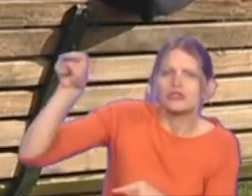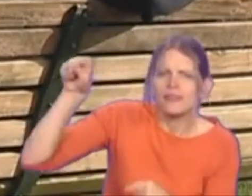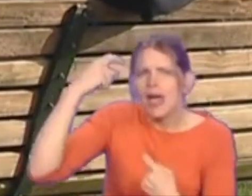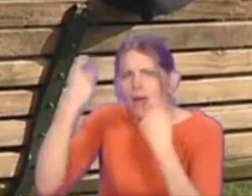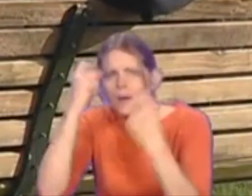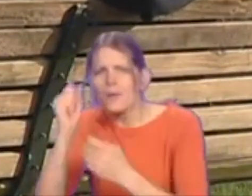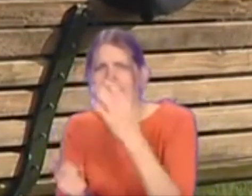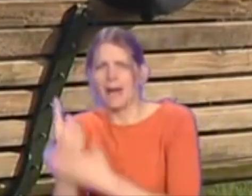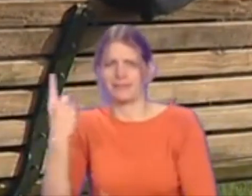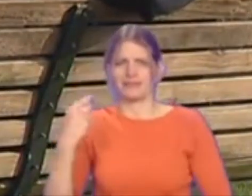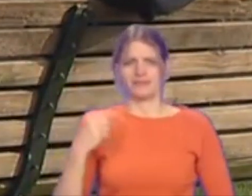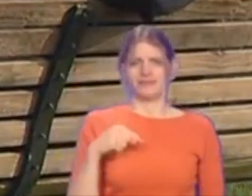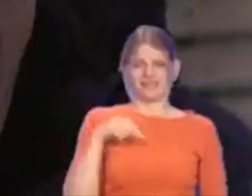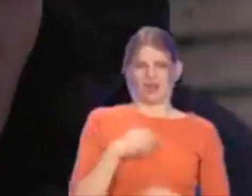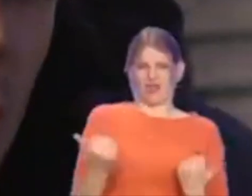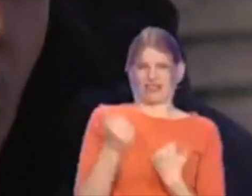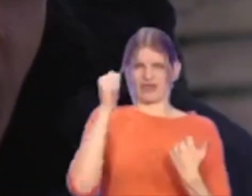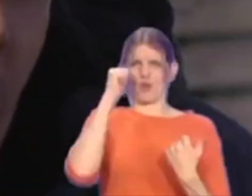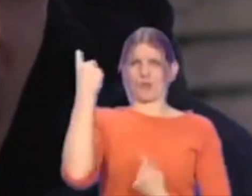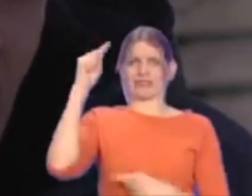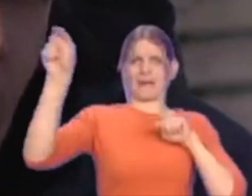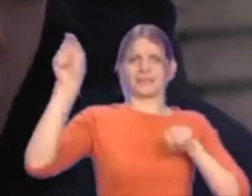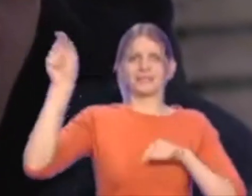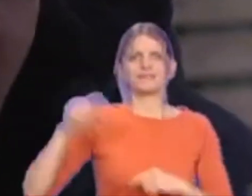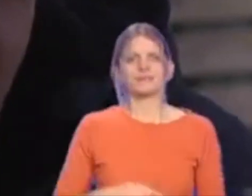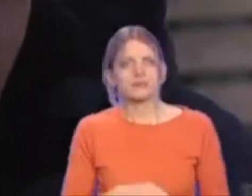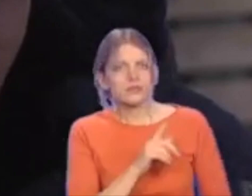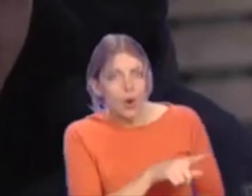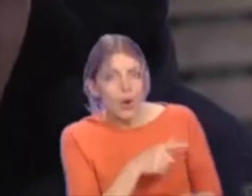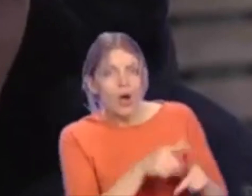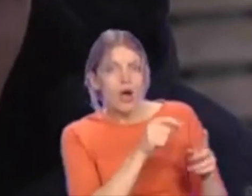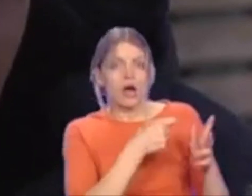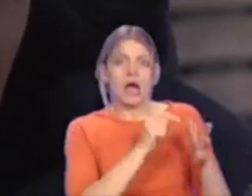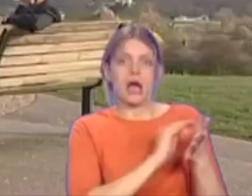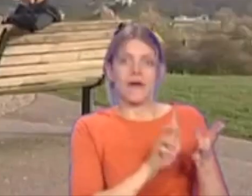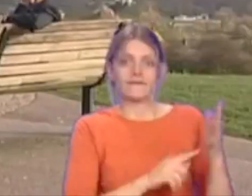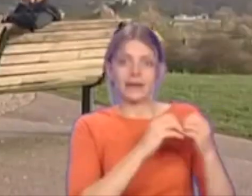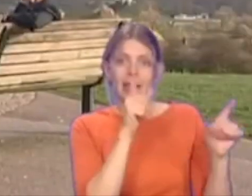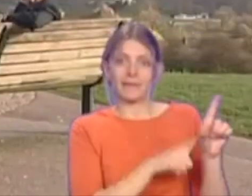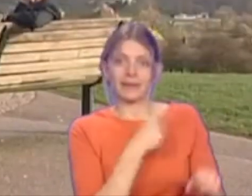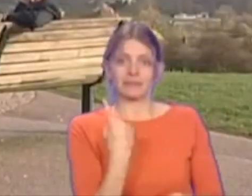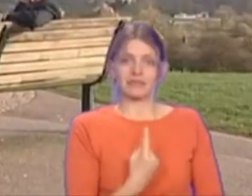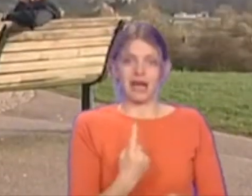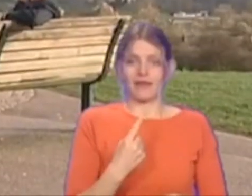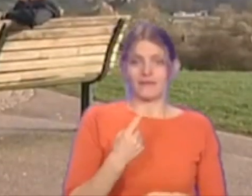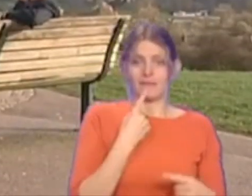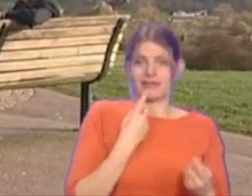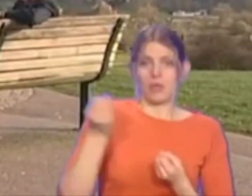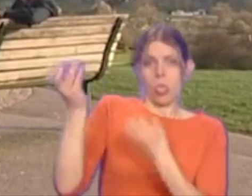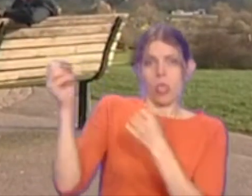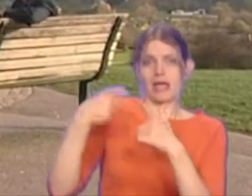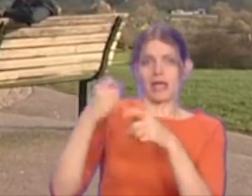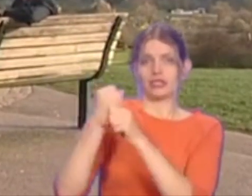of in the history of espionage. So what sort of information would Philby be handing over to the KGB? He knew everything that